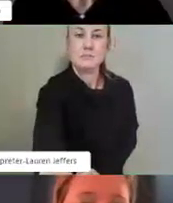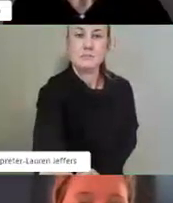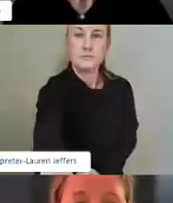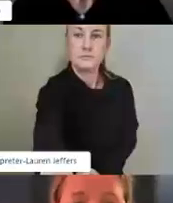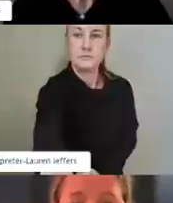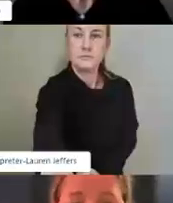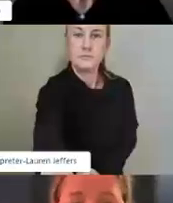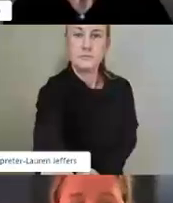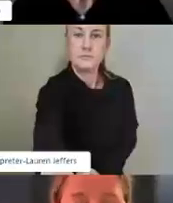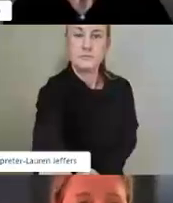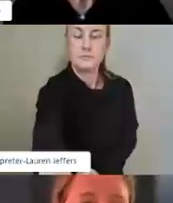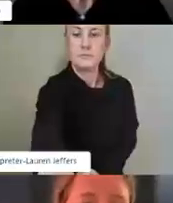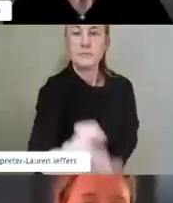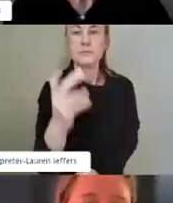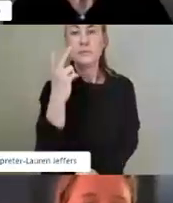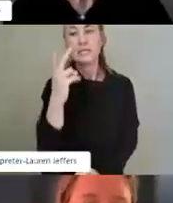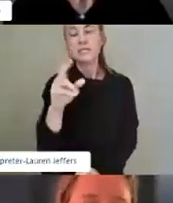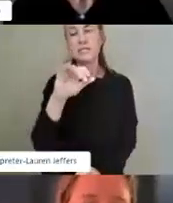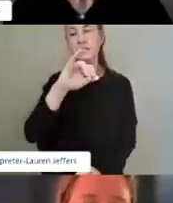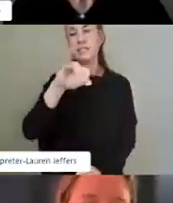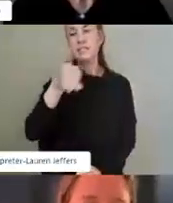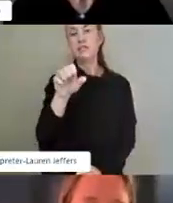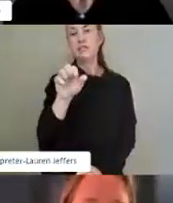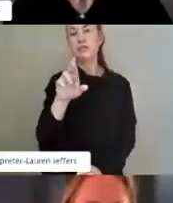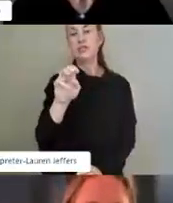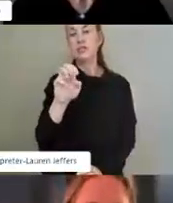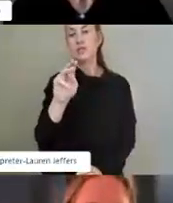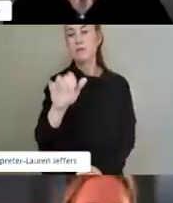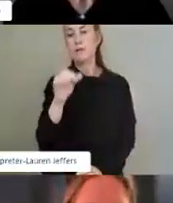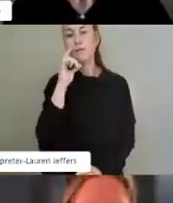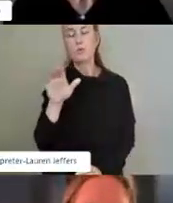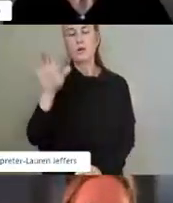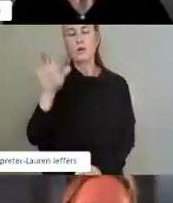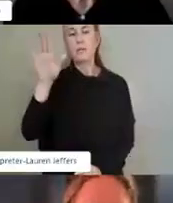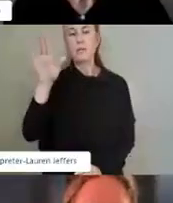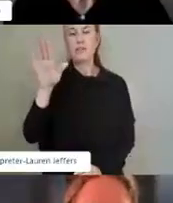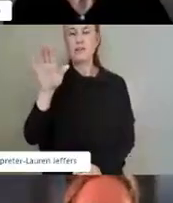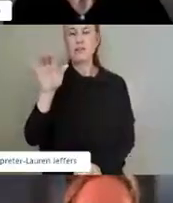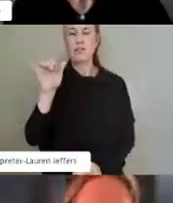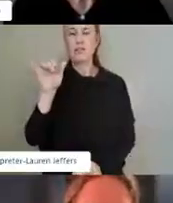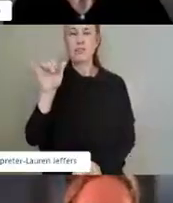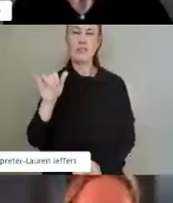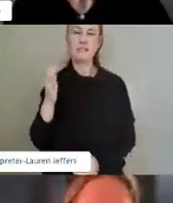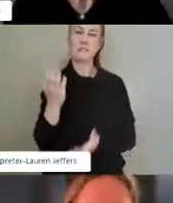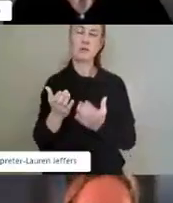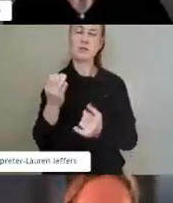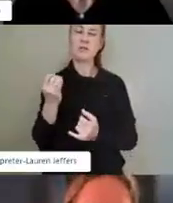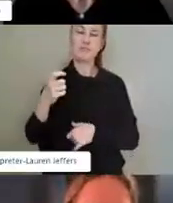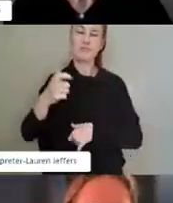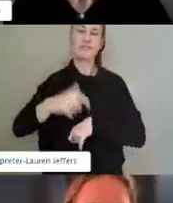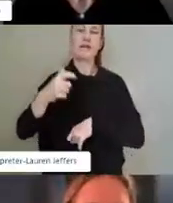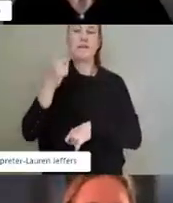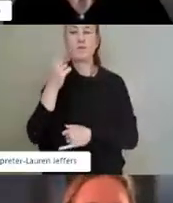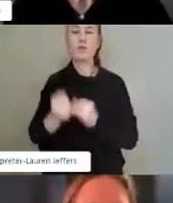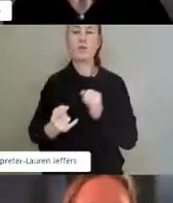I see Jeremy with his hand up, and then I think that'll be time for probably our last comment for this session, but we do have one more comment